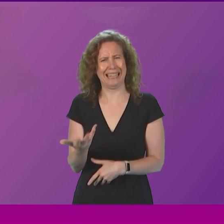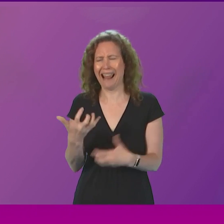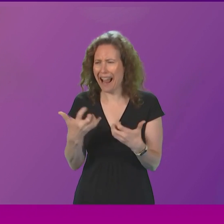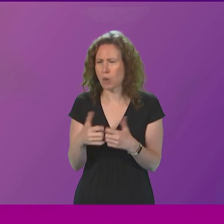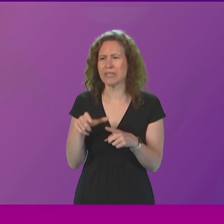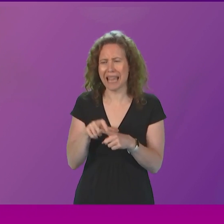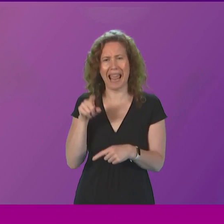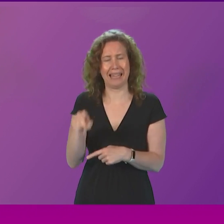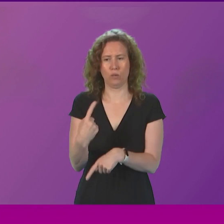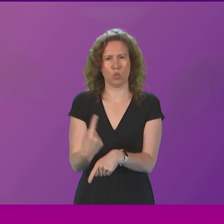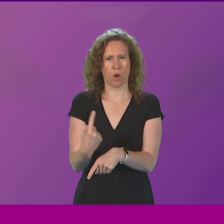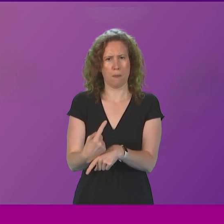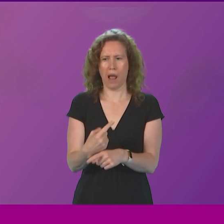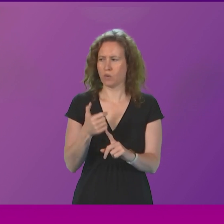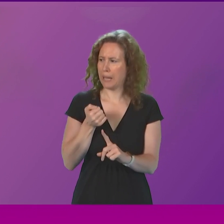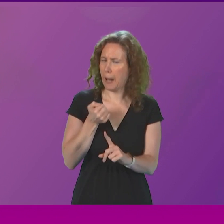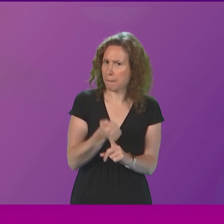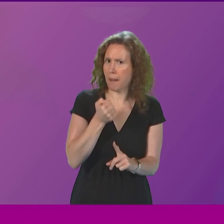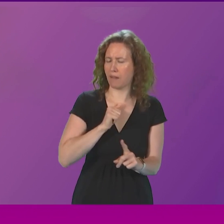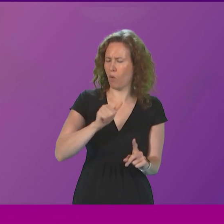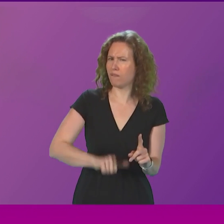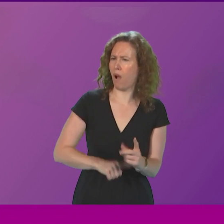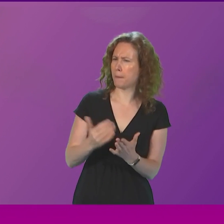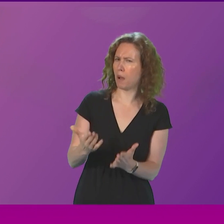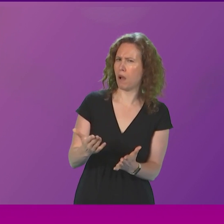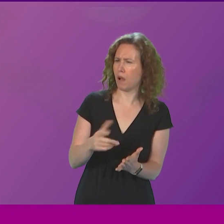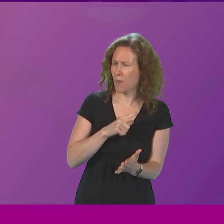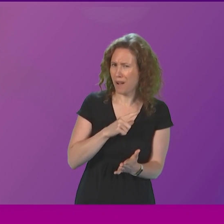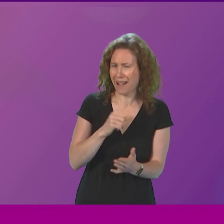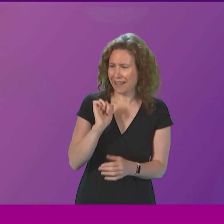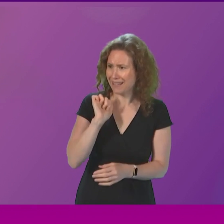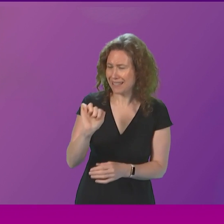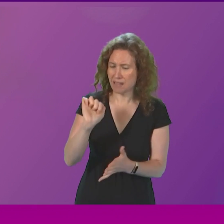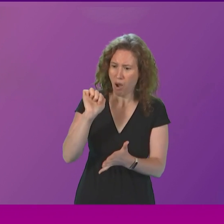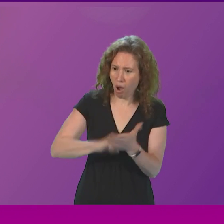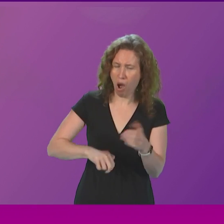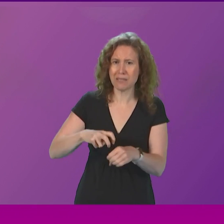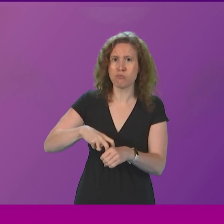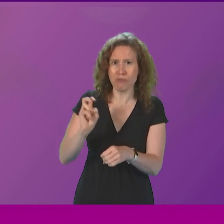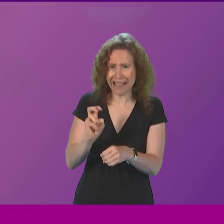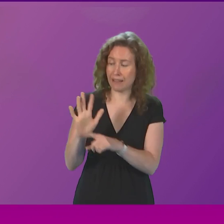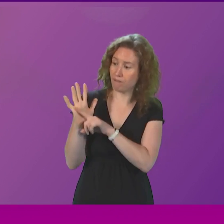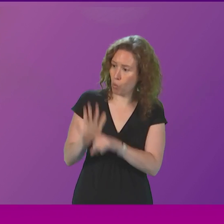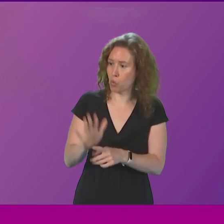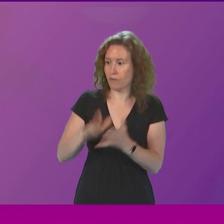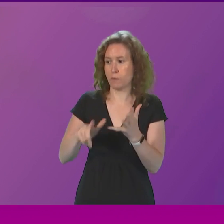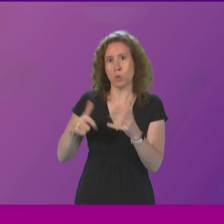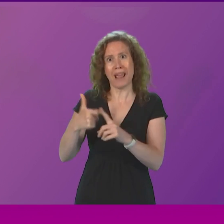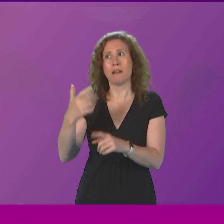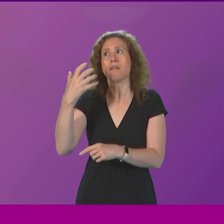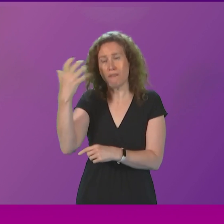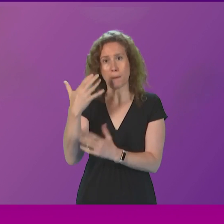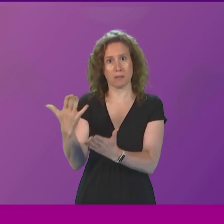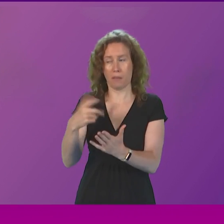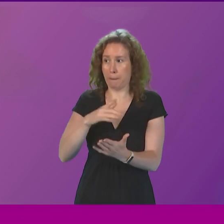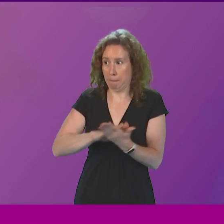how dare he talk about the impact on farmers when it is the hard Brexit imposed by the UK government that